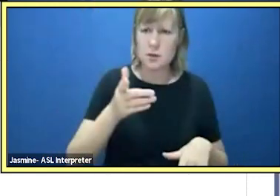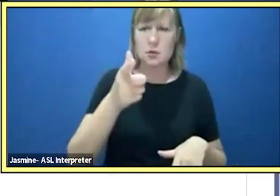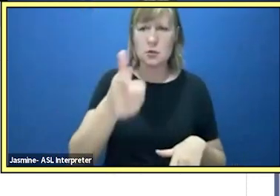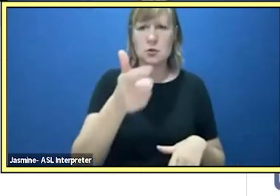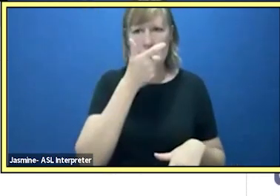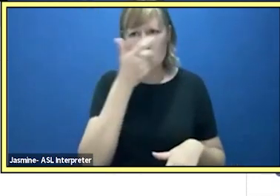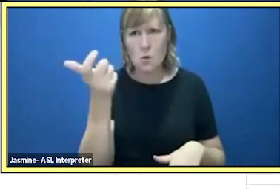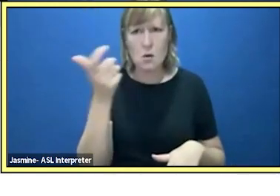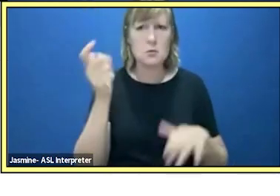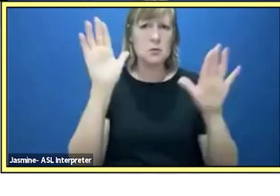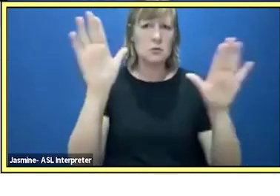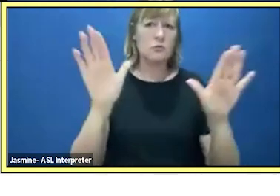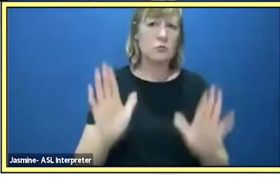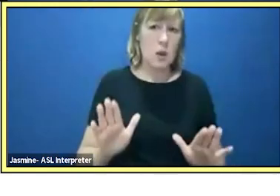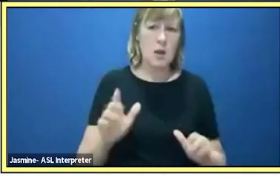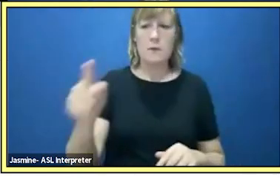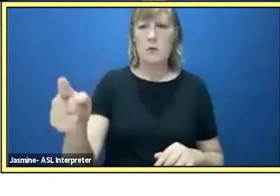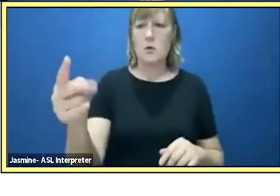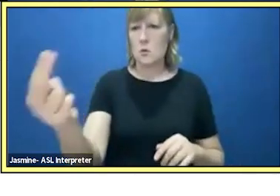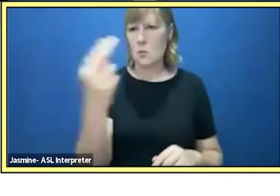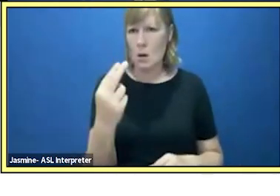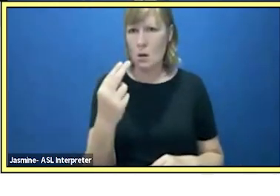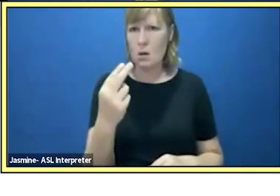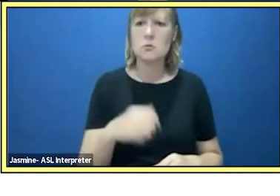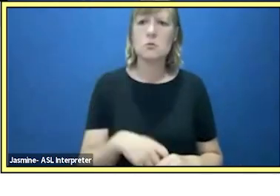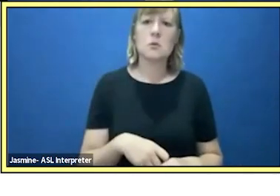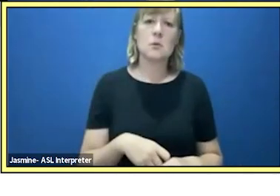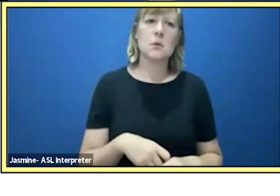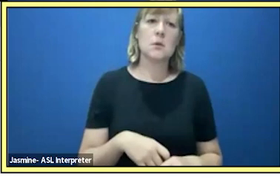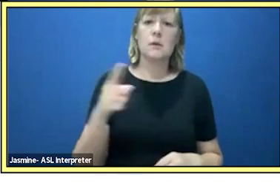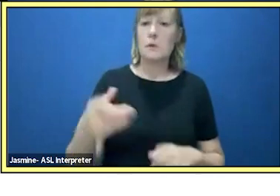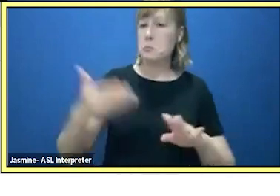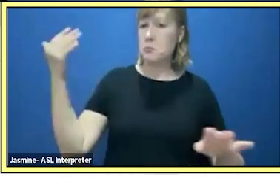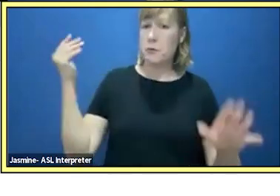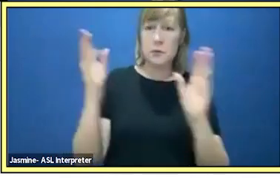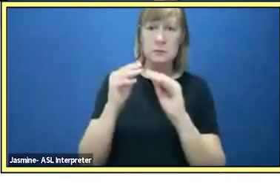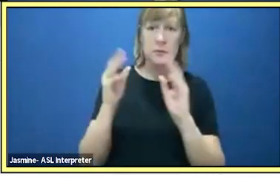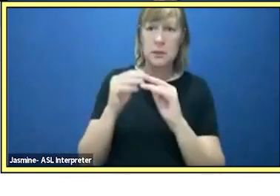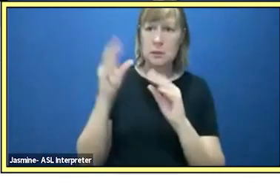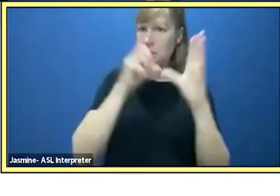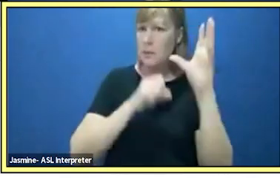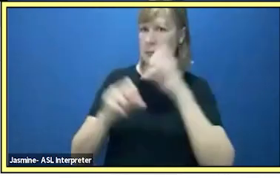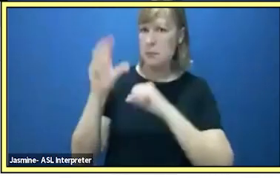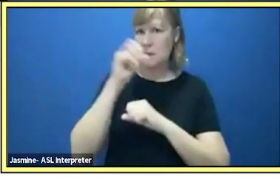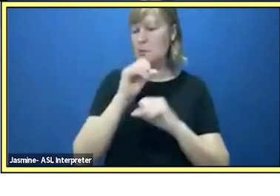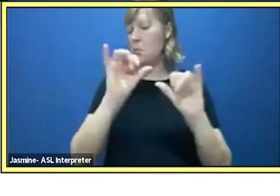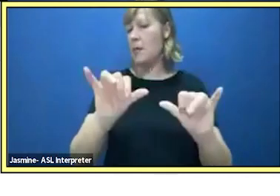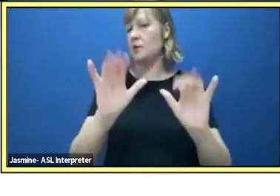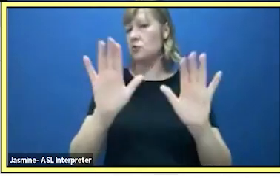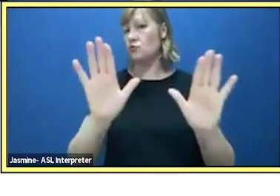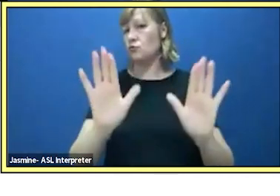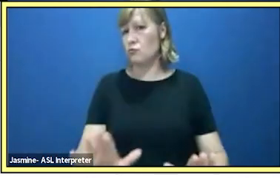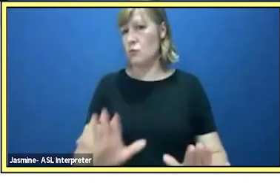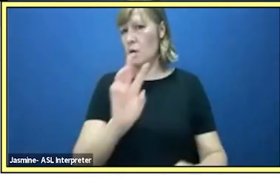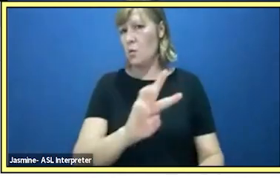at this and you hadn't been in any previous meetings, that might be a good place to go. And we're creating new